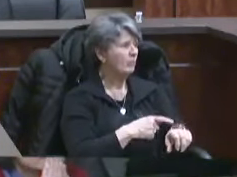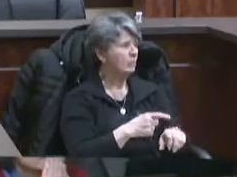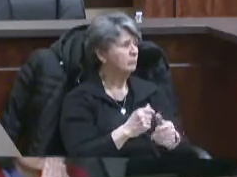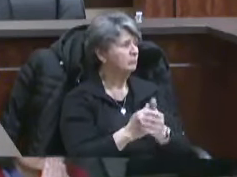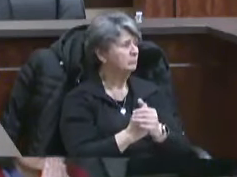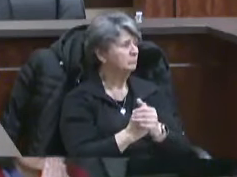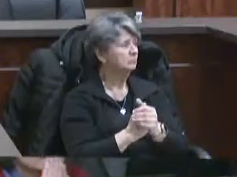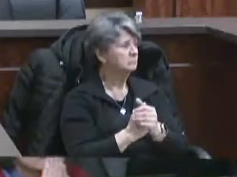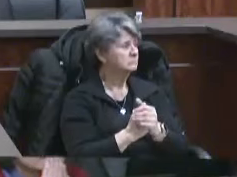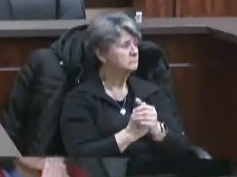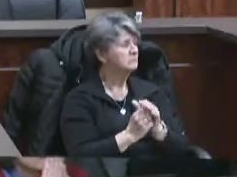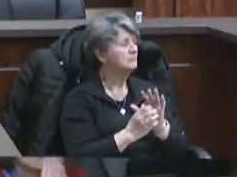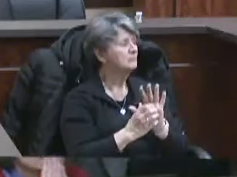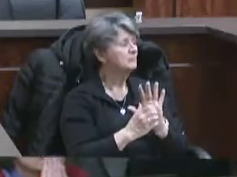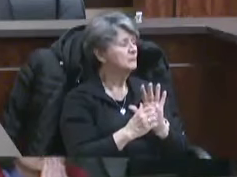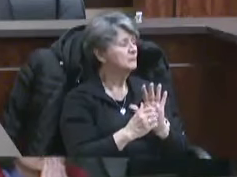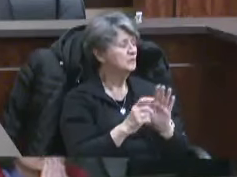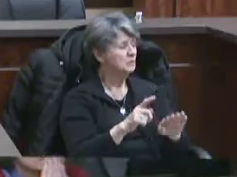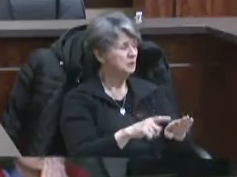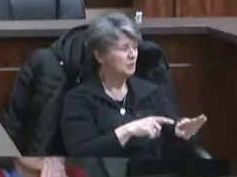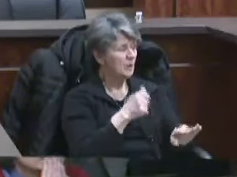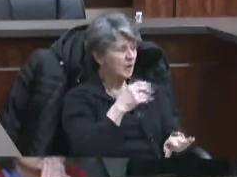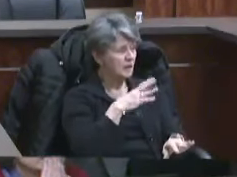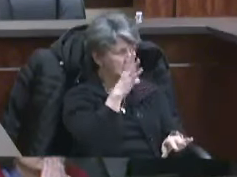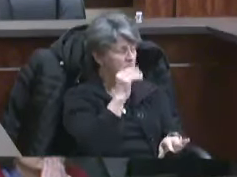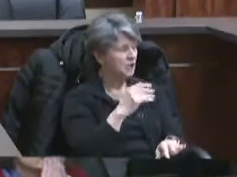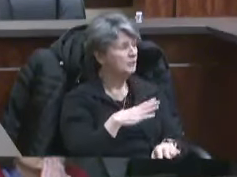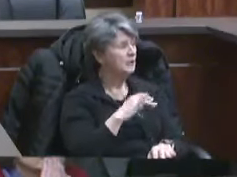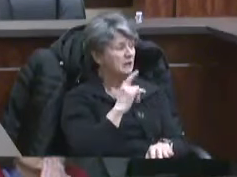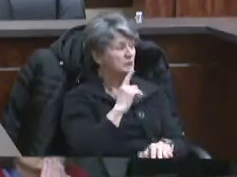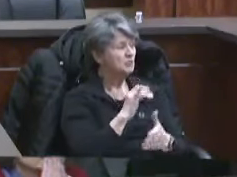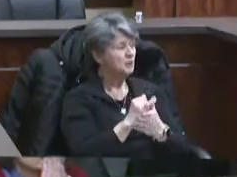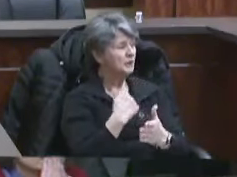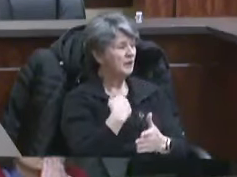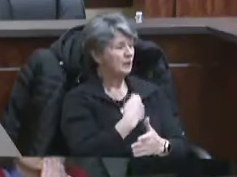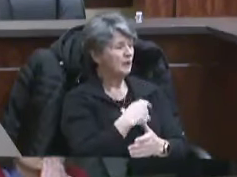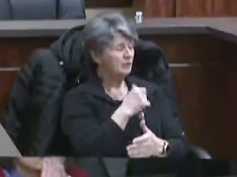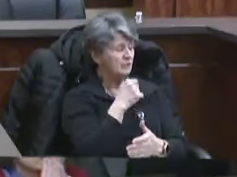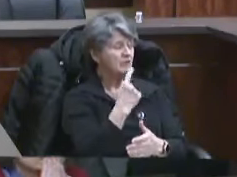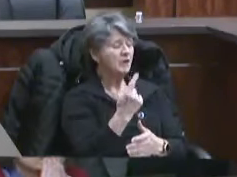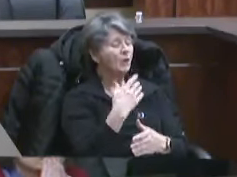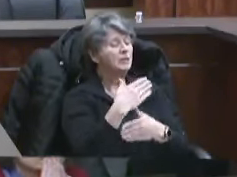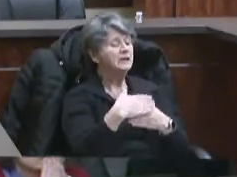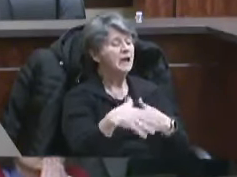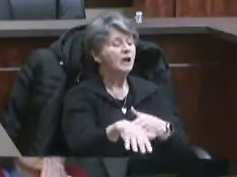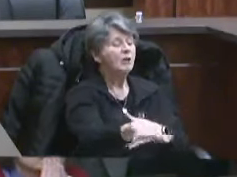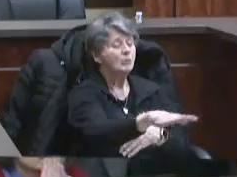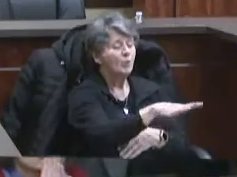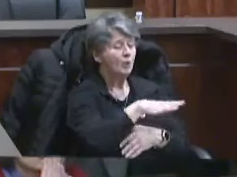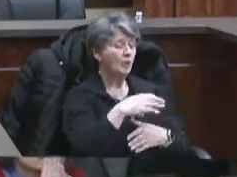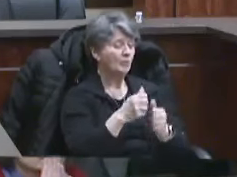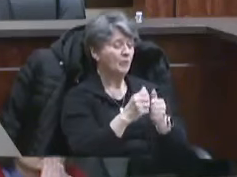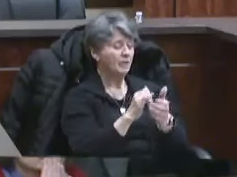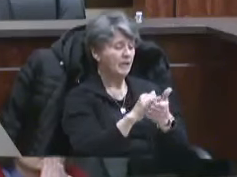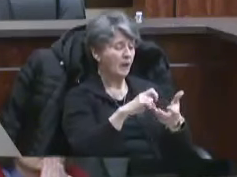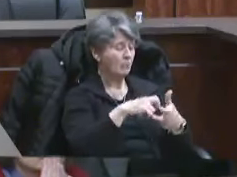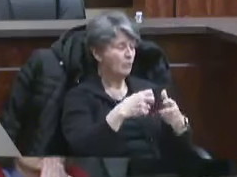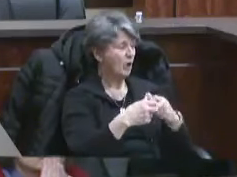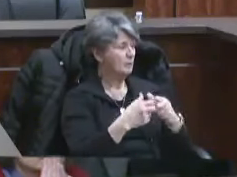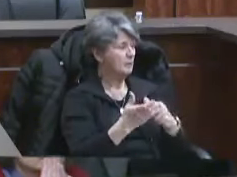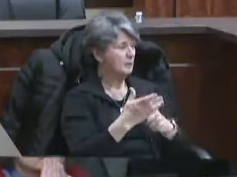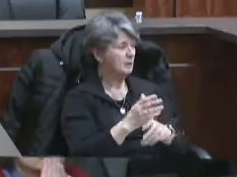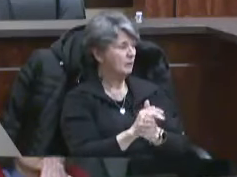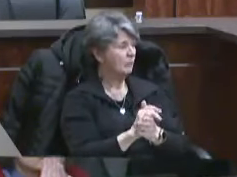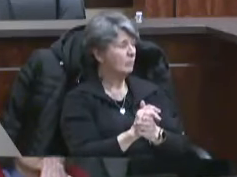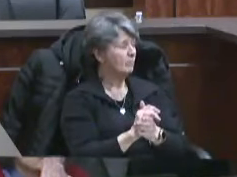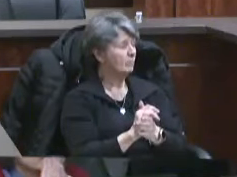Too long, ladies and gentlemen. And I'm sure we are not the only neighborhood with that problem, as I hear. I'm not